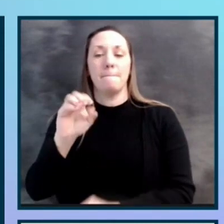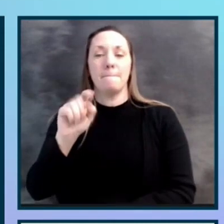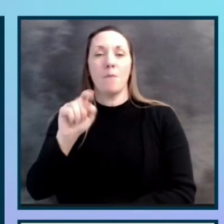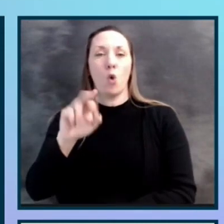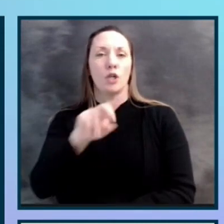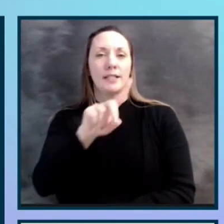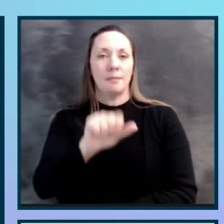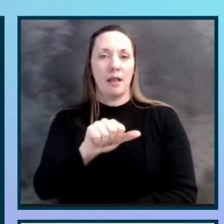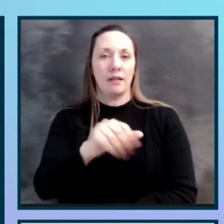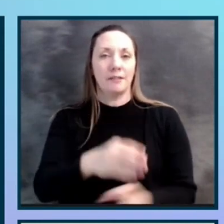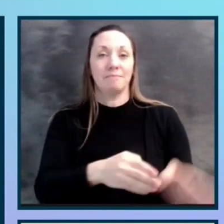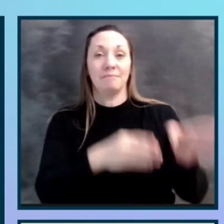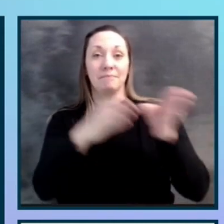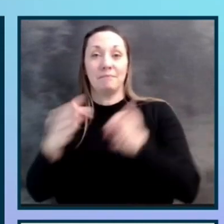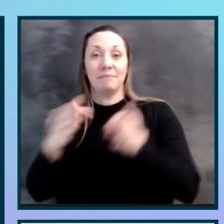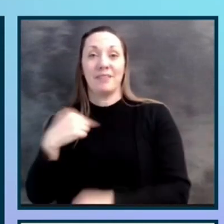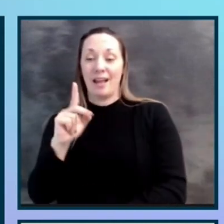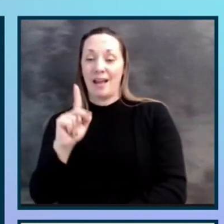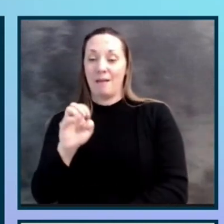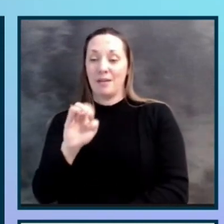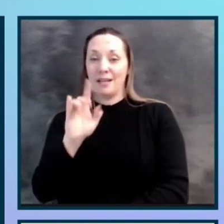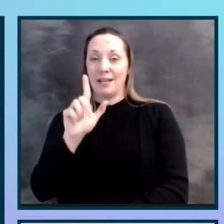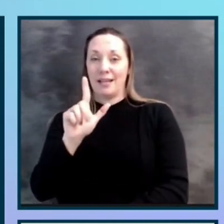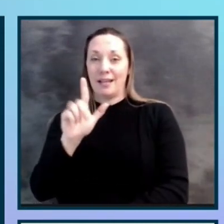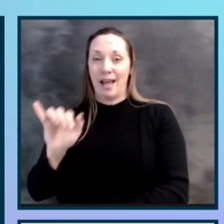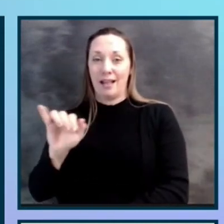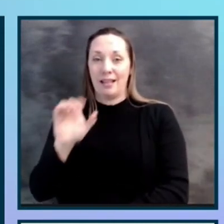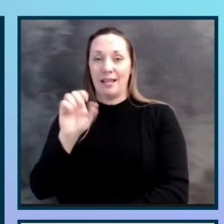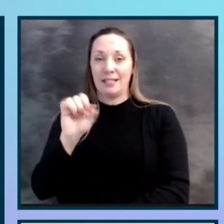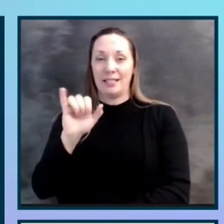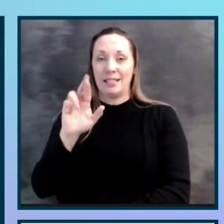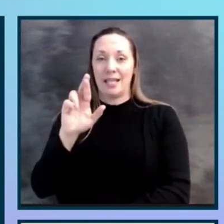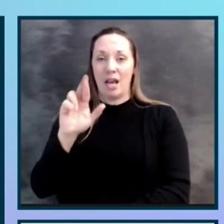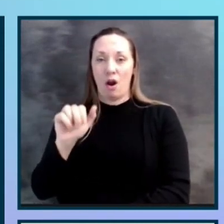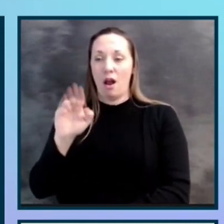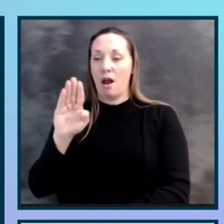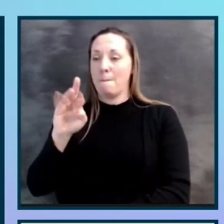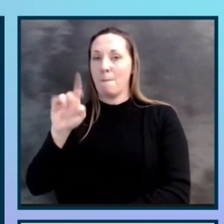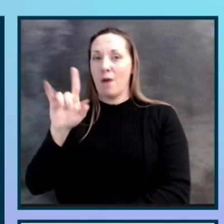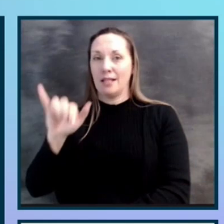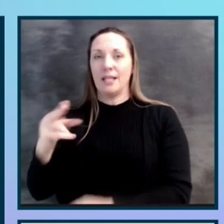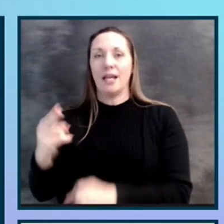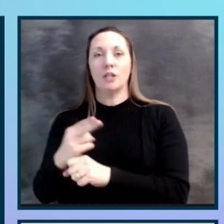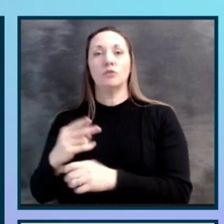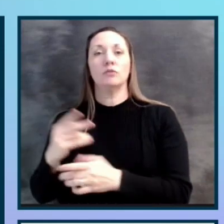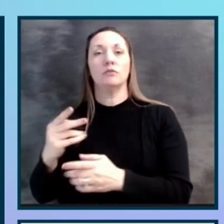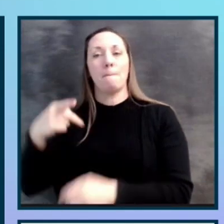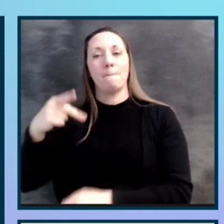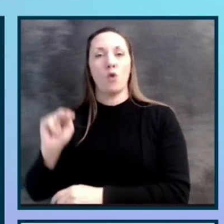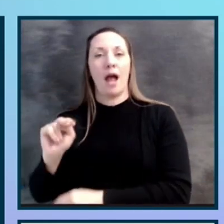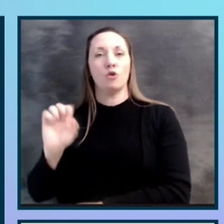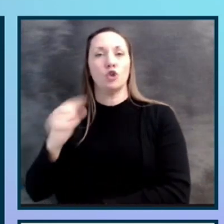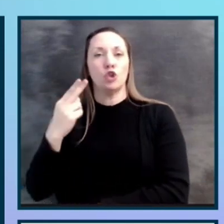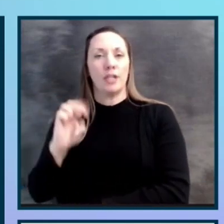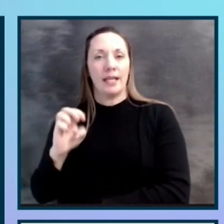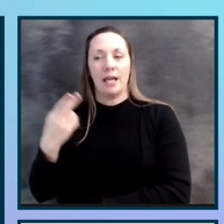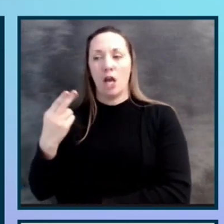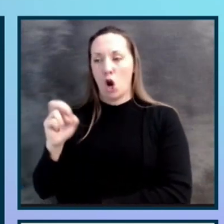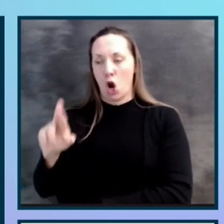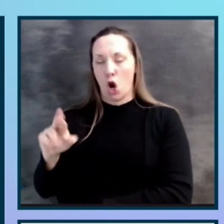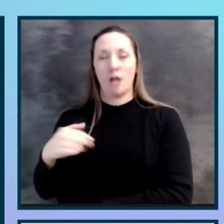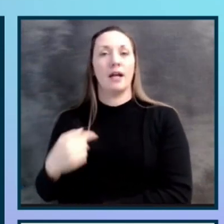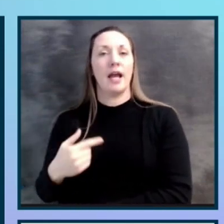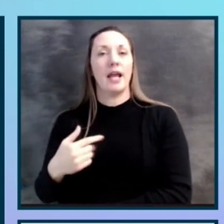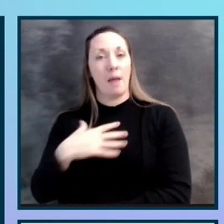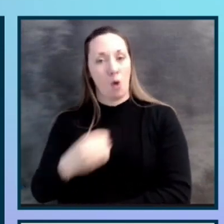Hi, I'm Kelly Sierra Bradley. My pronouns are she, her, and I am a white passing